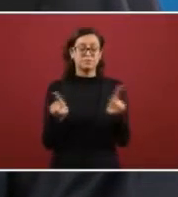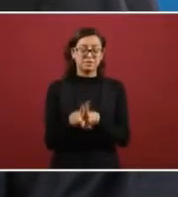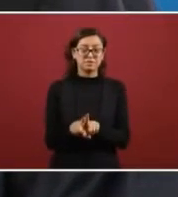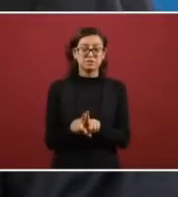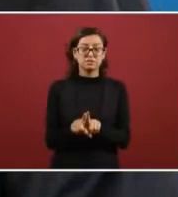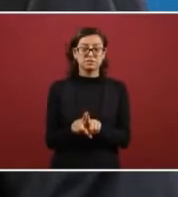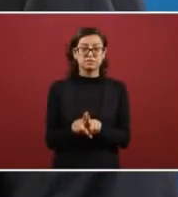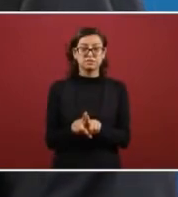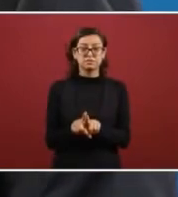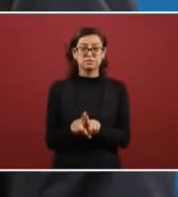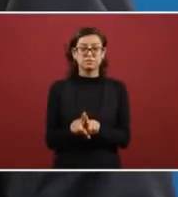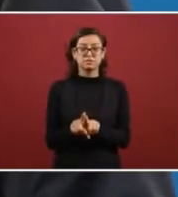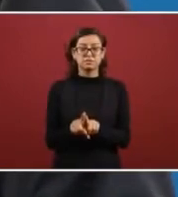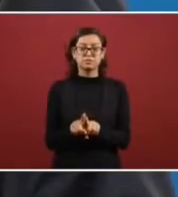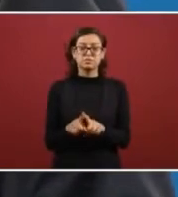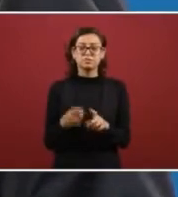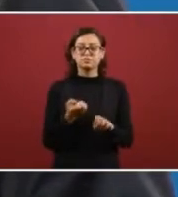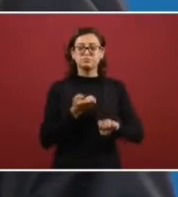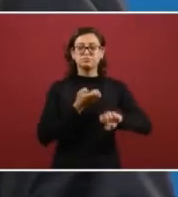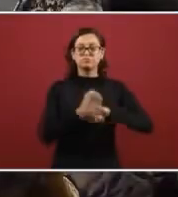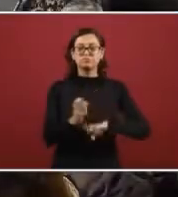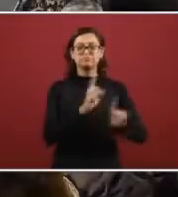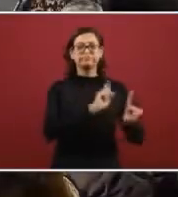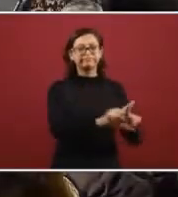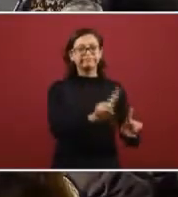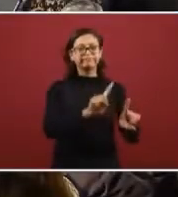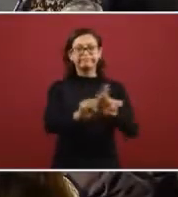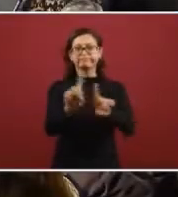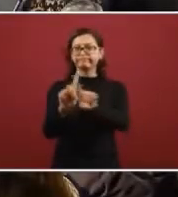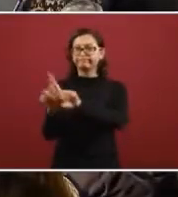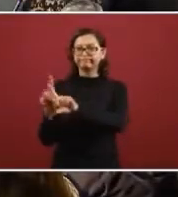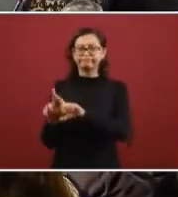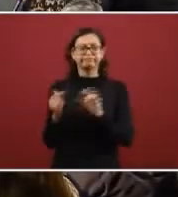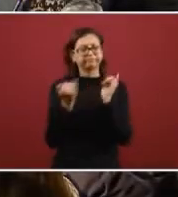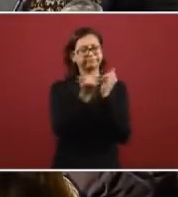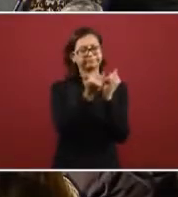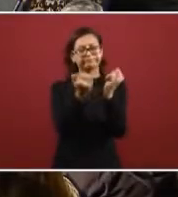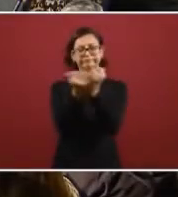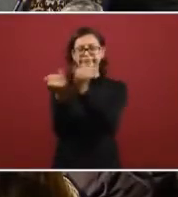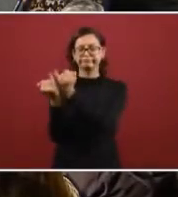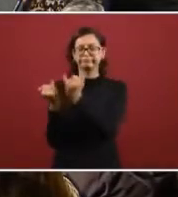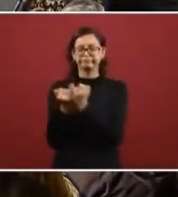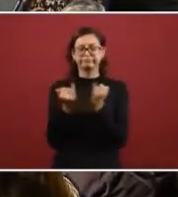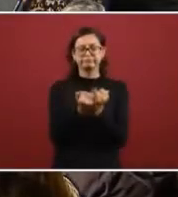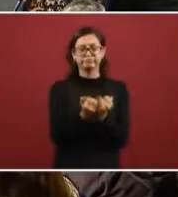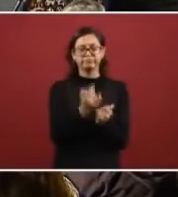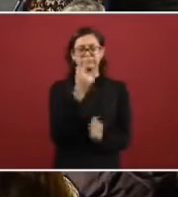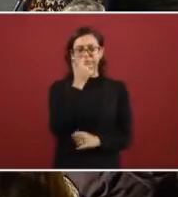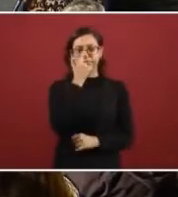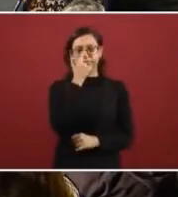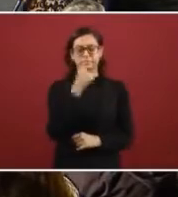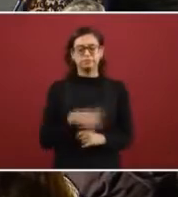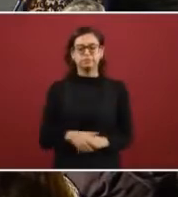only in the city of Mexico, varios estados, but also in various states país of the country.